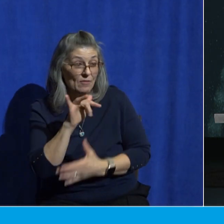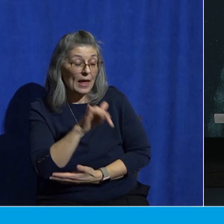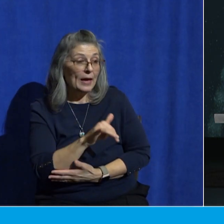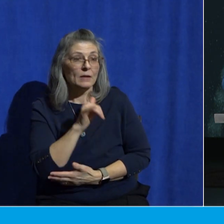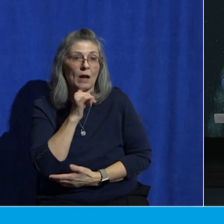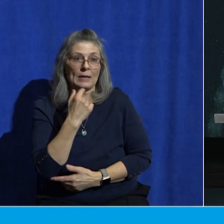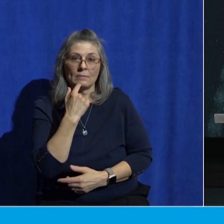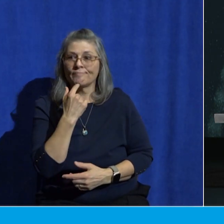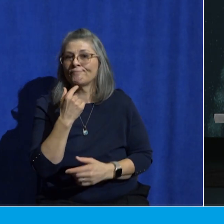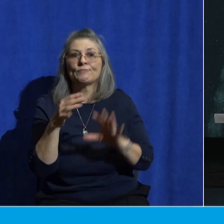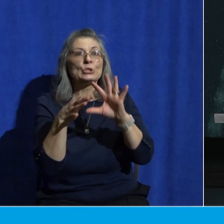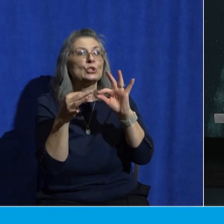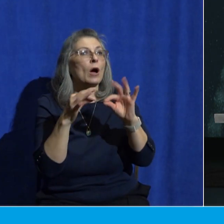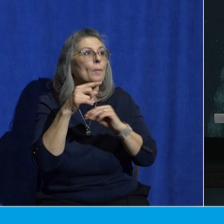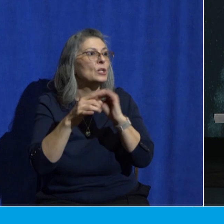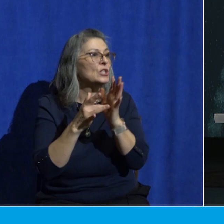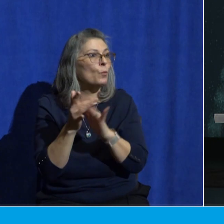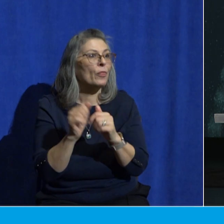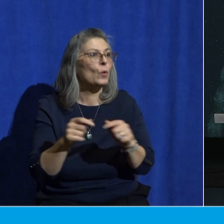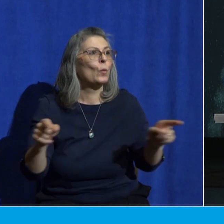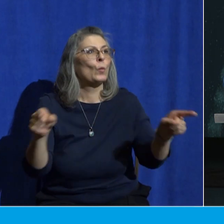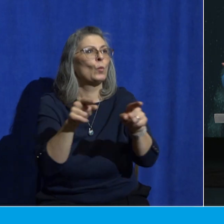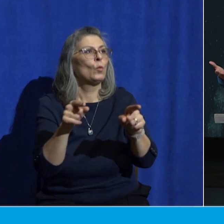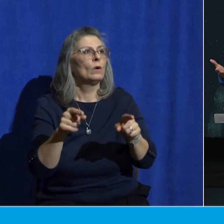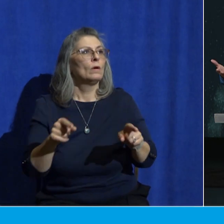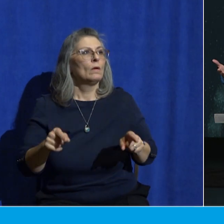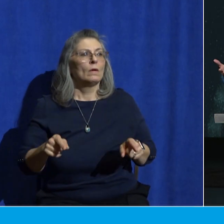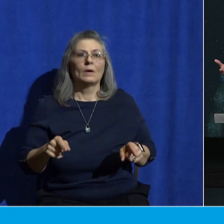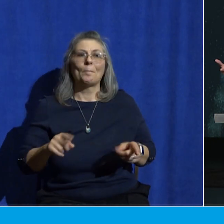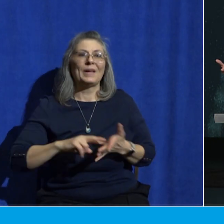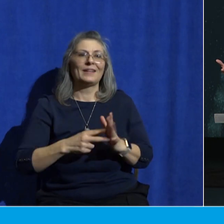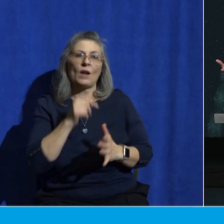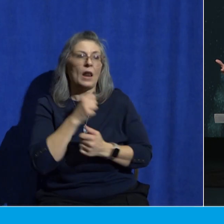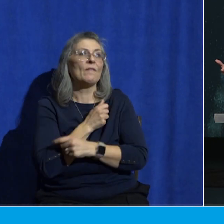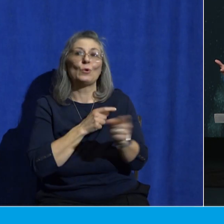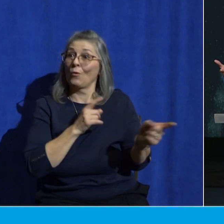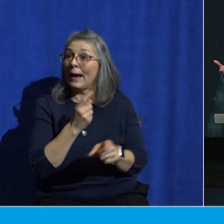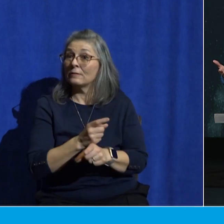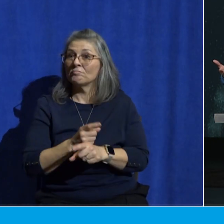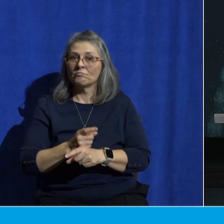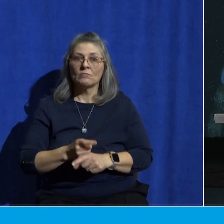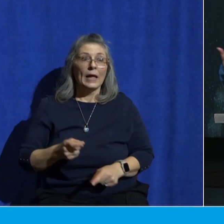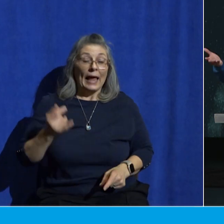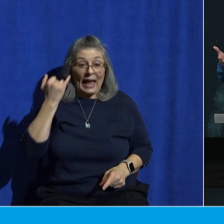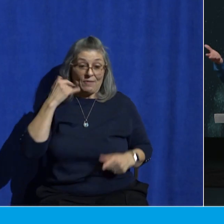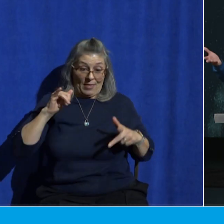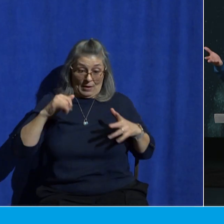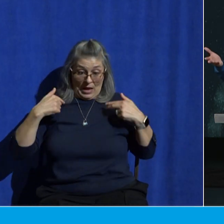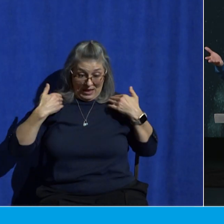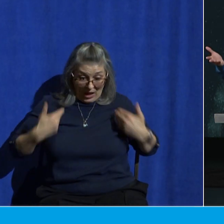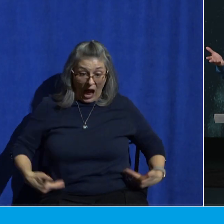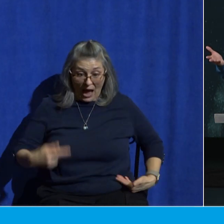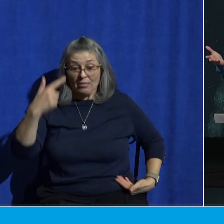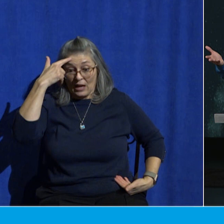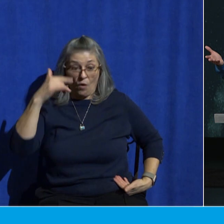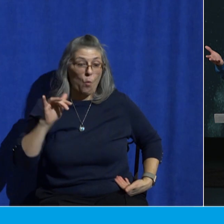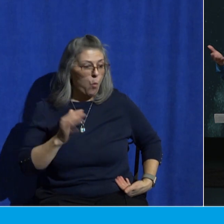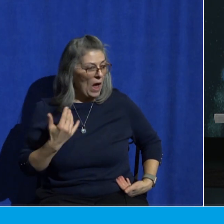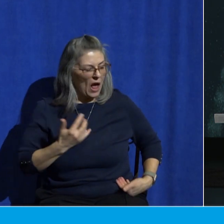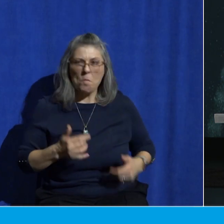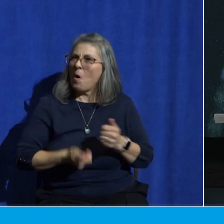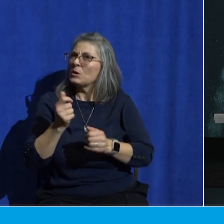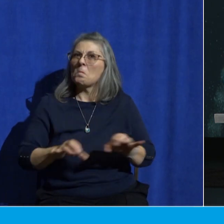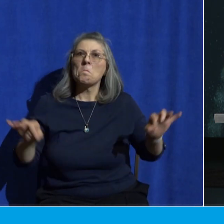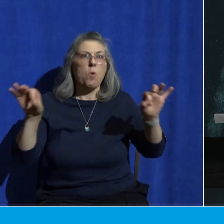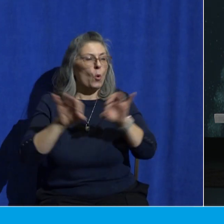with you, that doesn't show they don't love you very much. That they clearly don't care about you